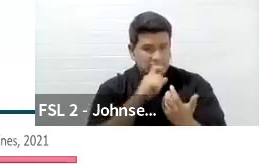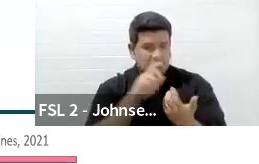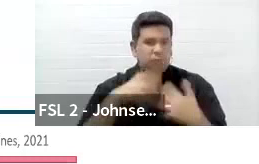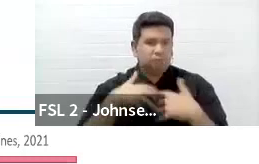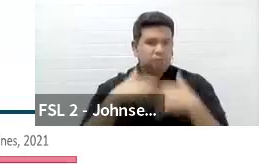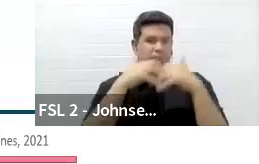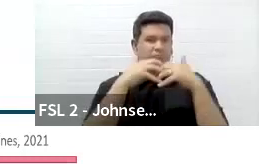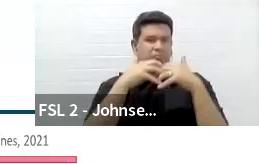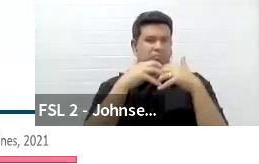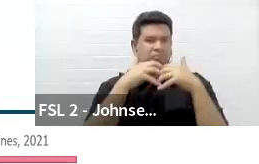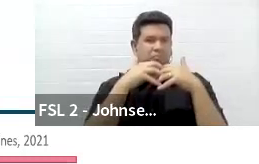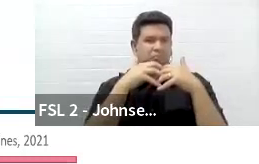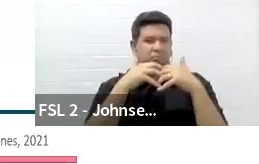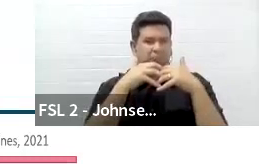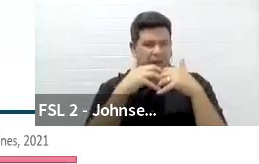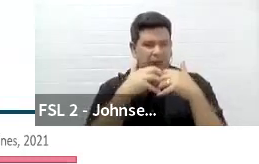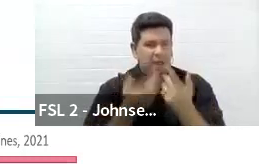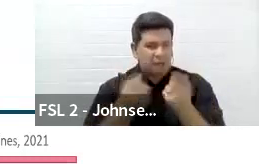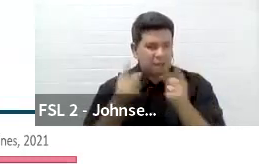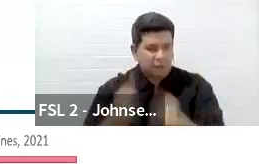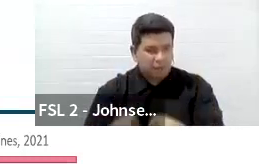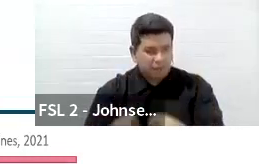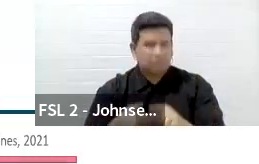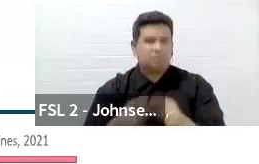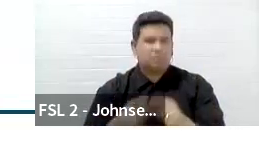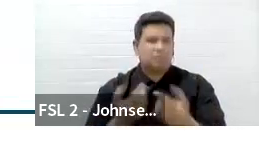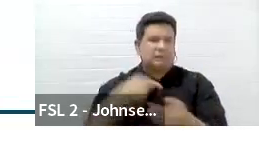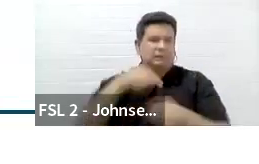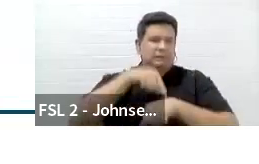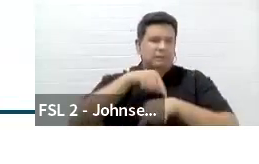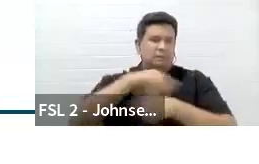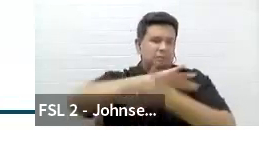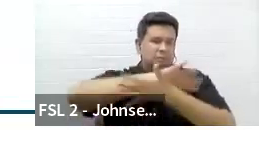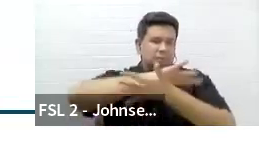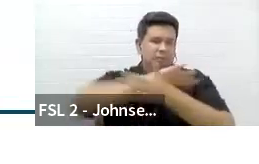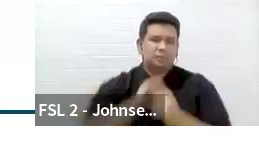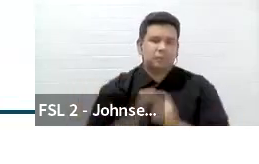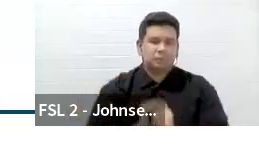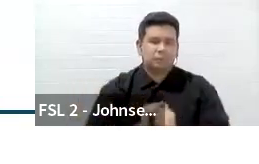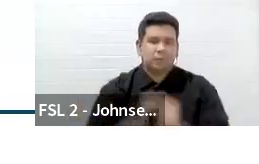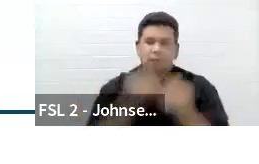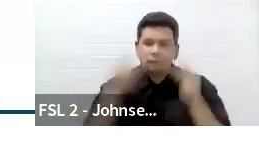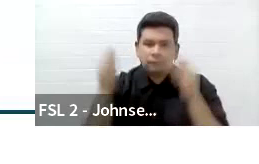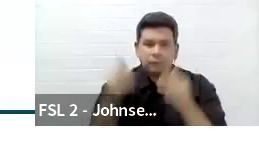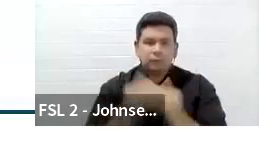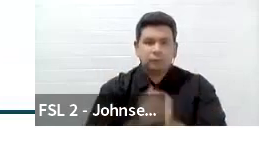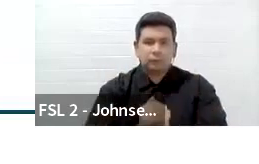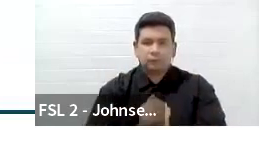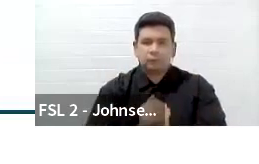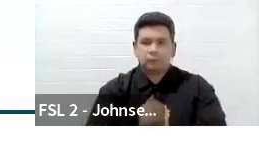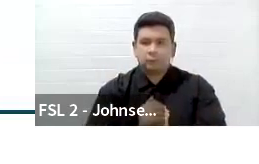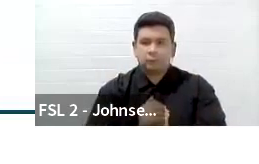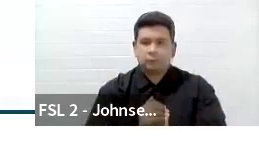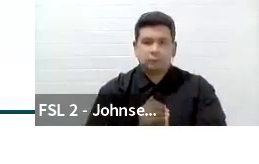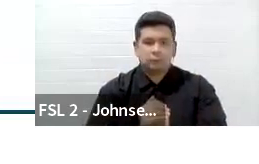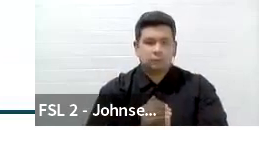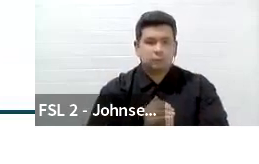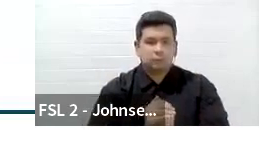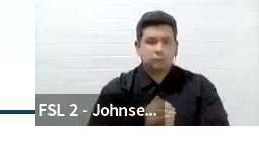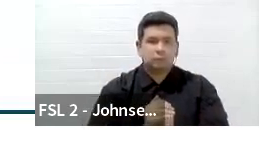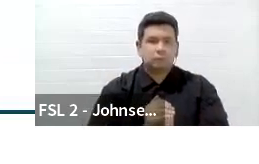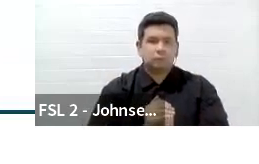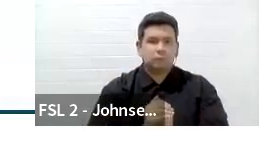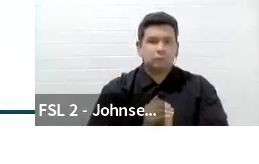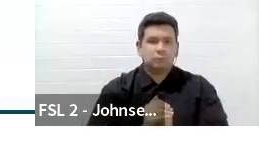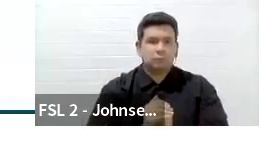births during the pandemic period. Now let's focus on the base of the 2021 population pyramid